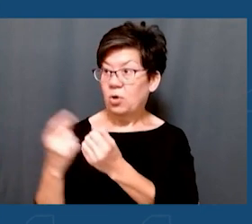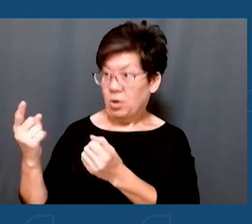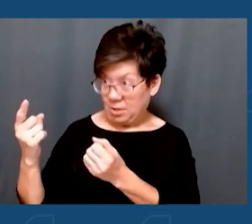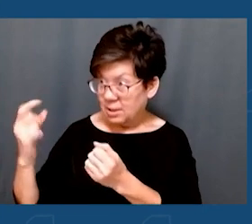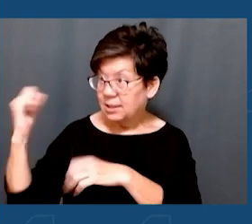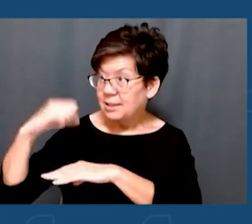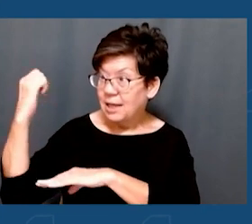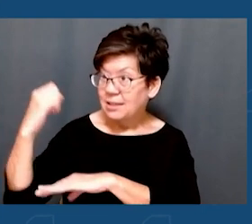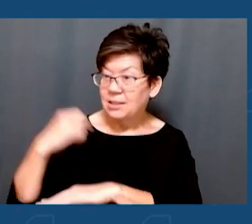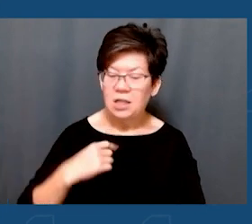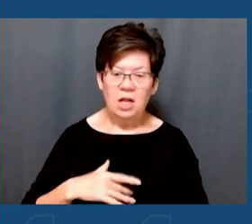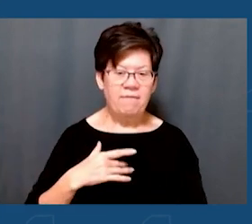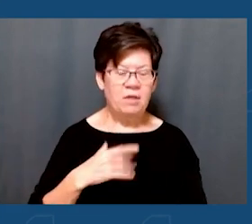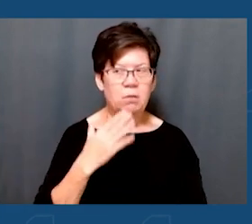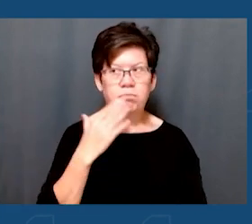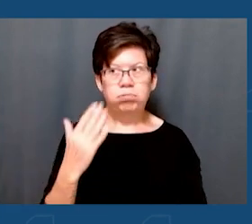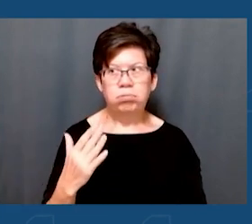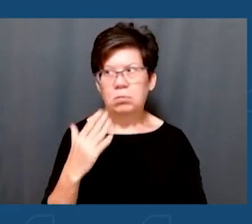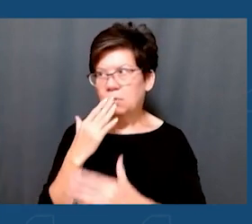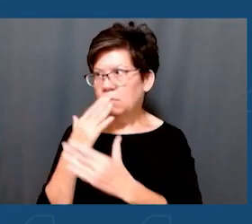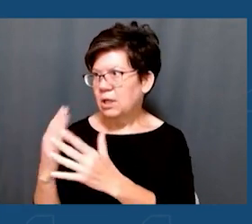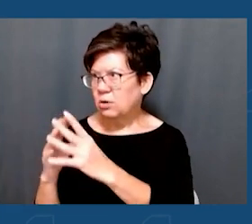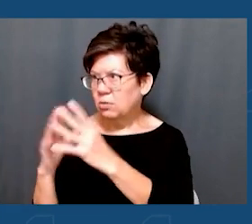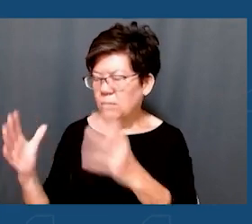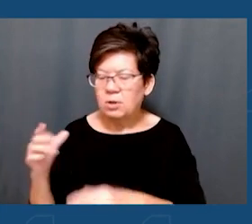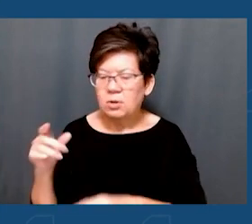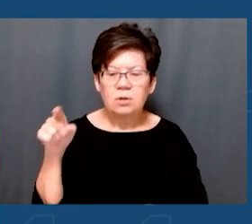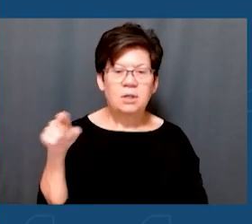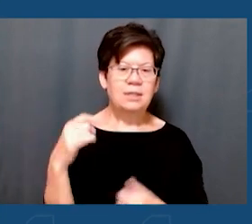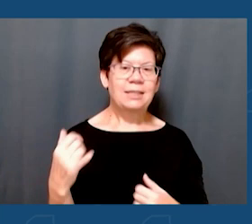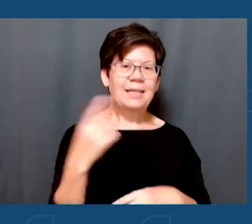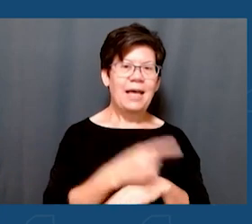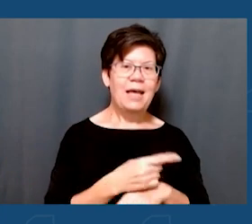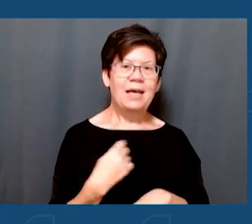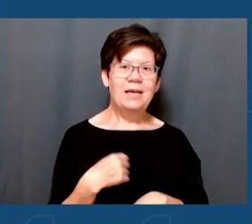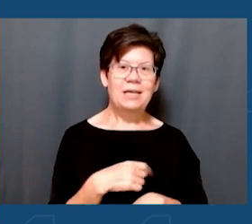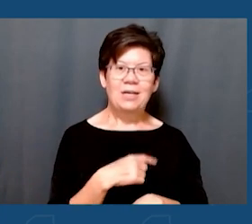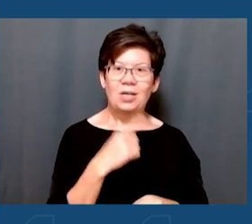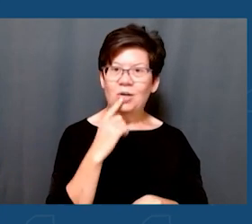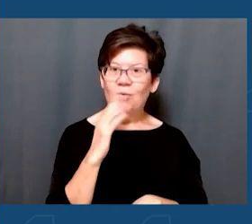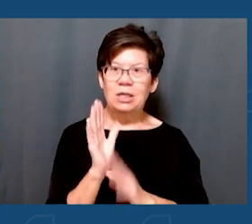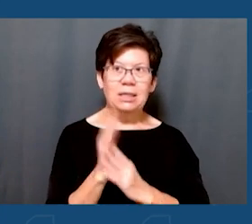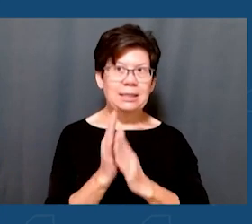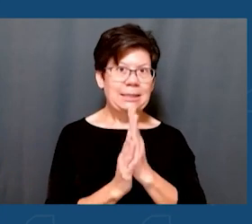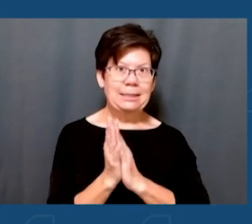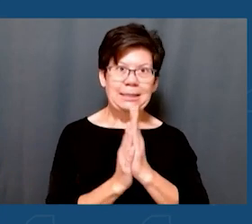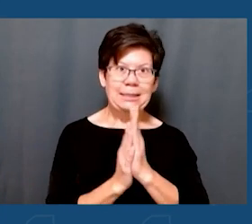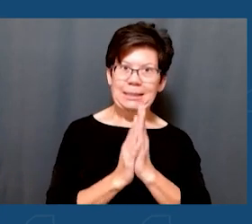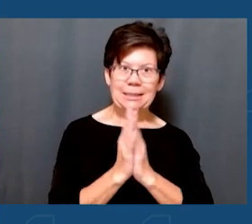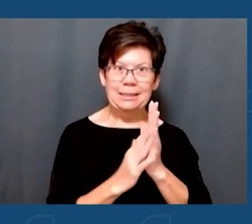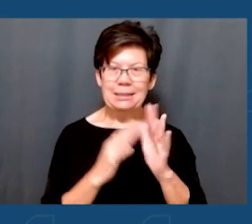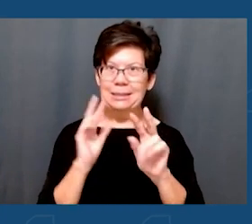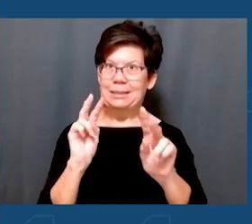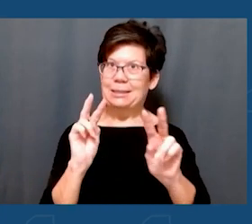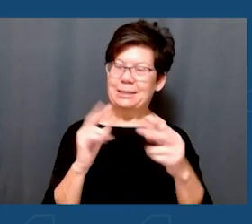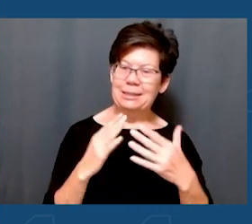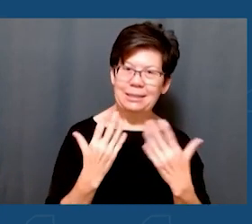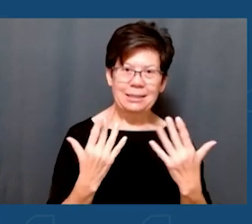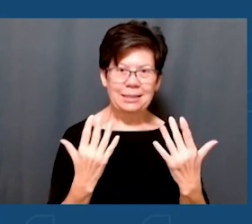have done. So thank you so much. This is the day that we have all anxiously awaited. The Hispanic